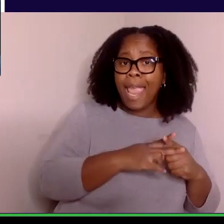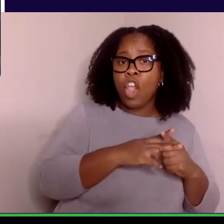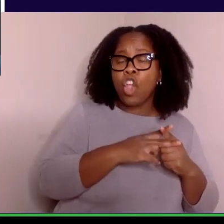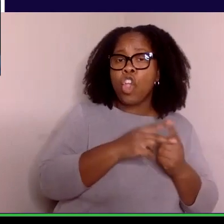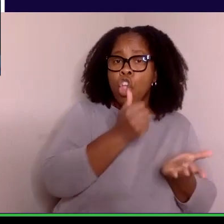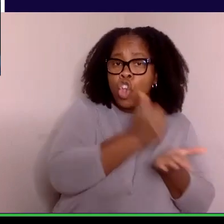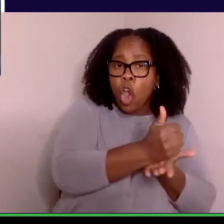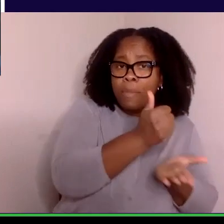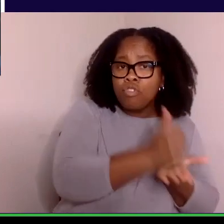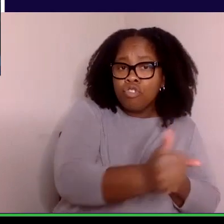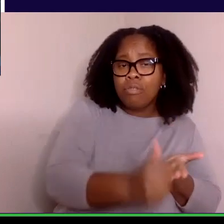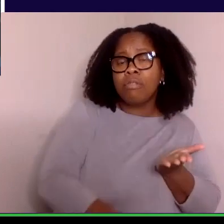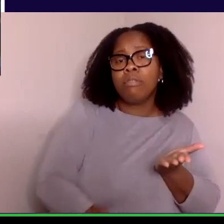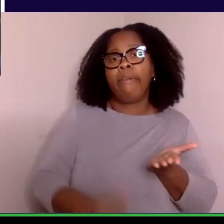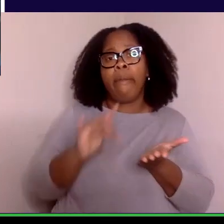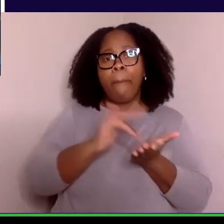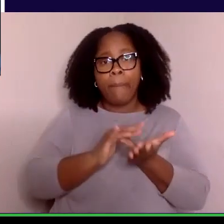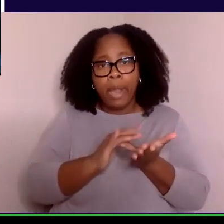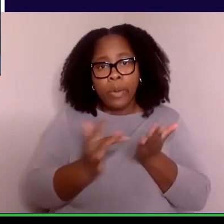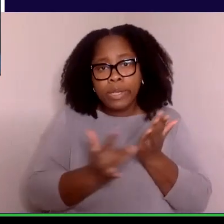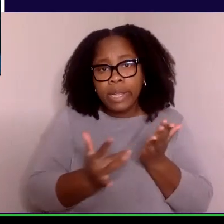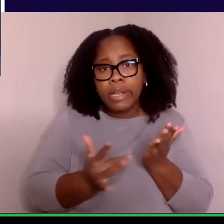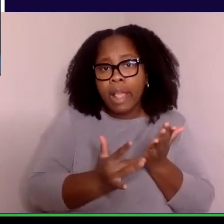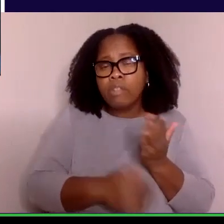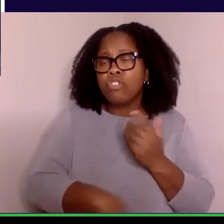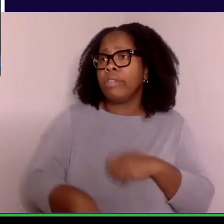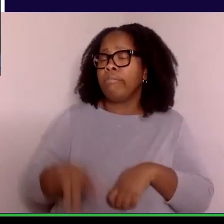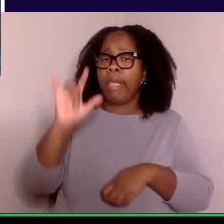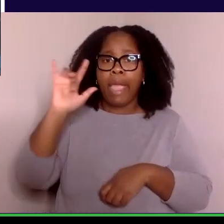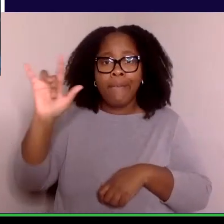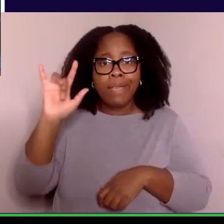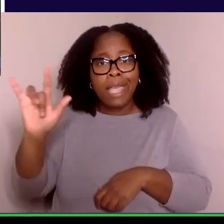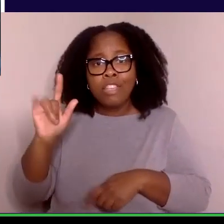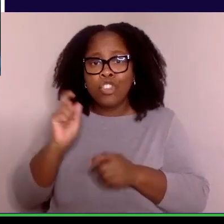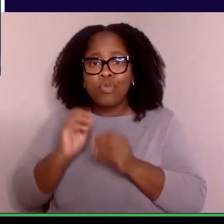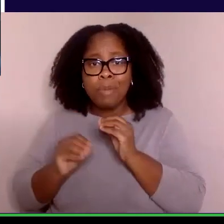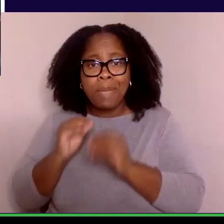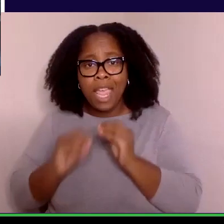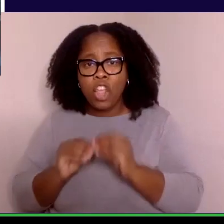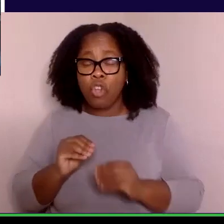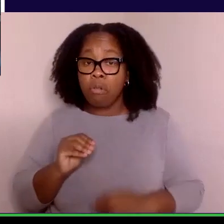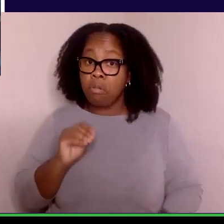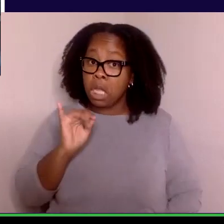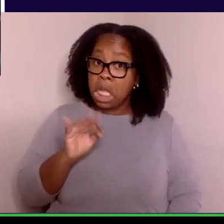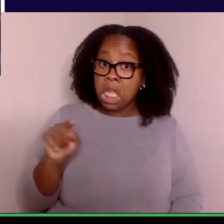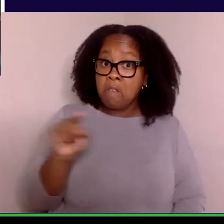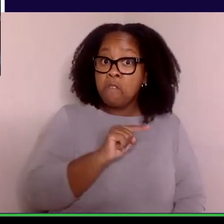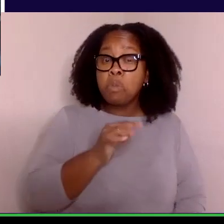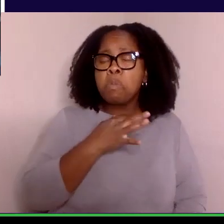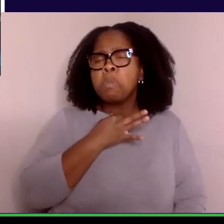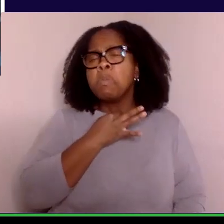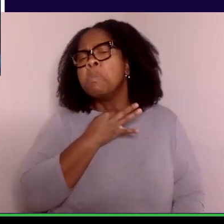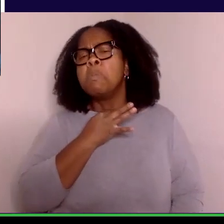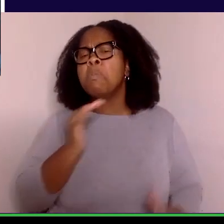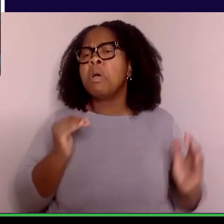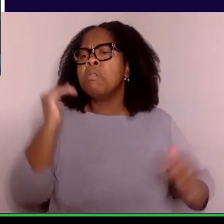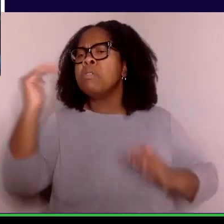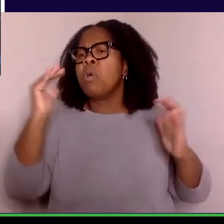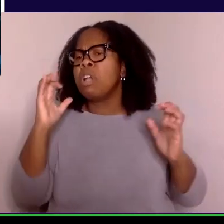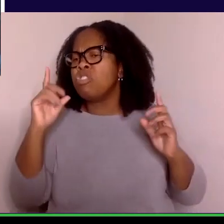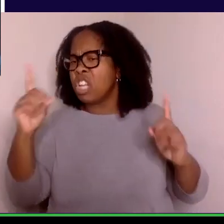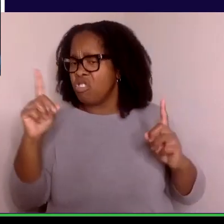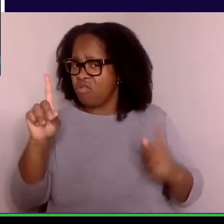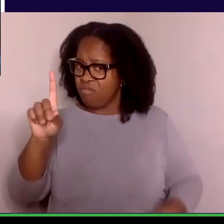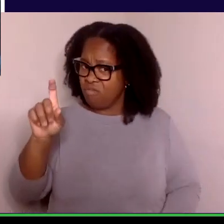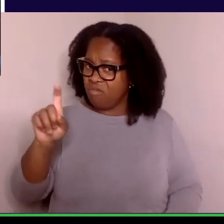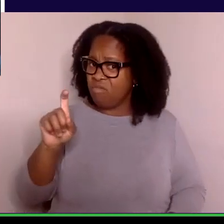and aviation repair. If you ever want to understand the power of adult education to offer